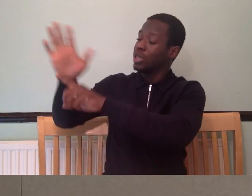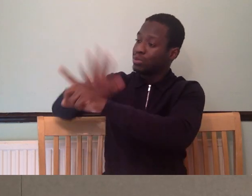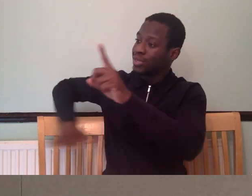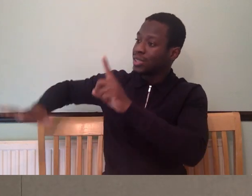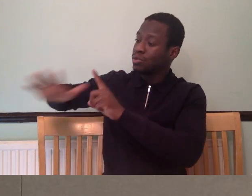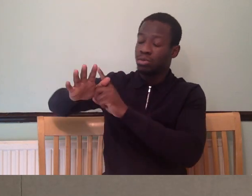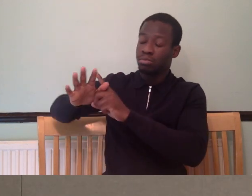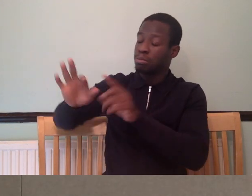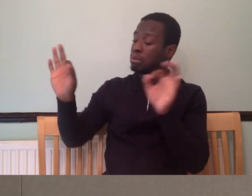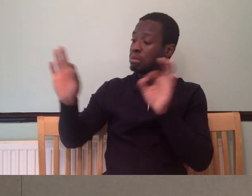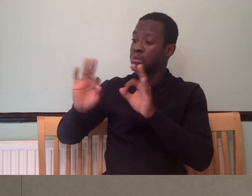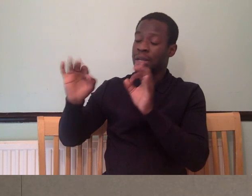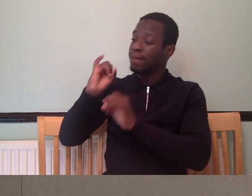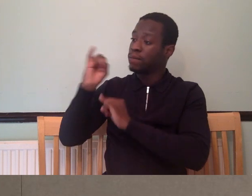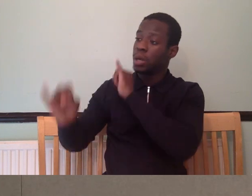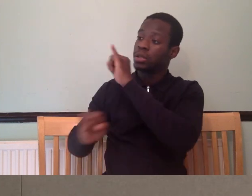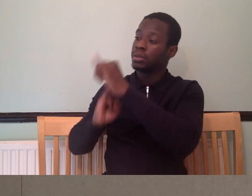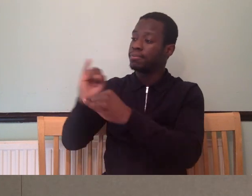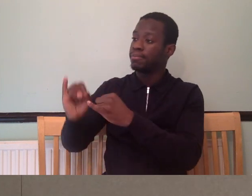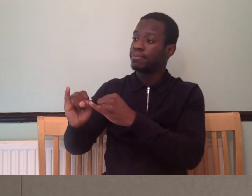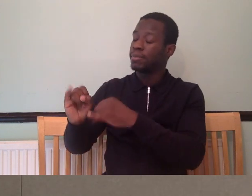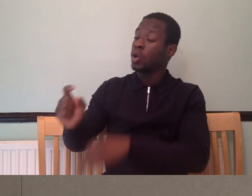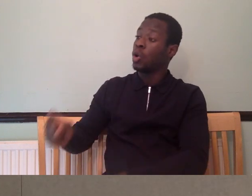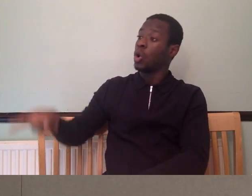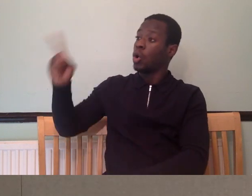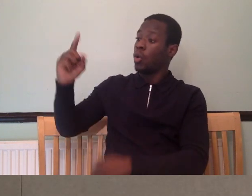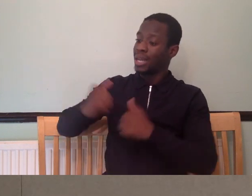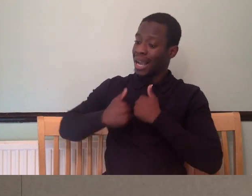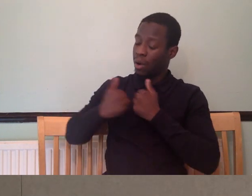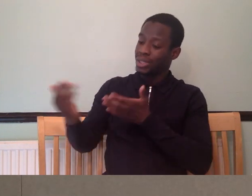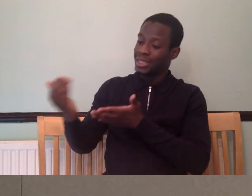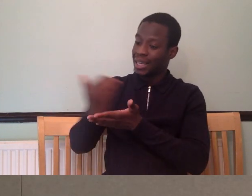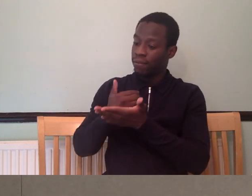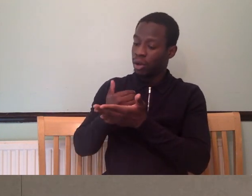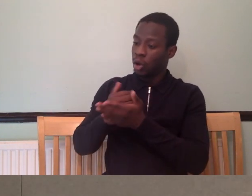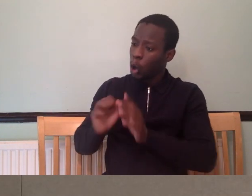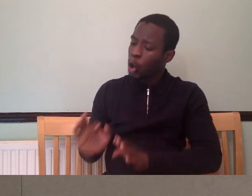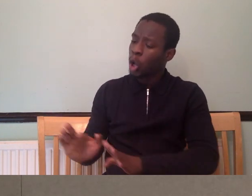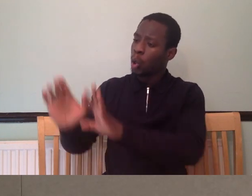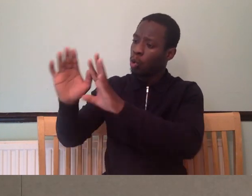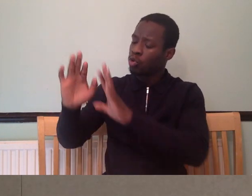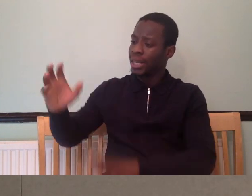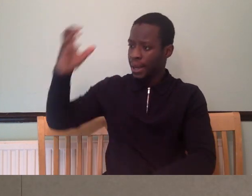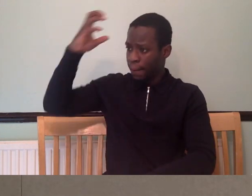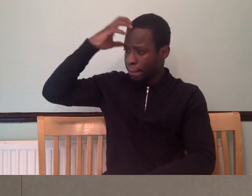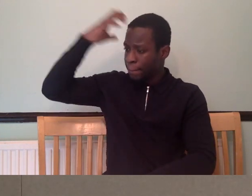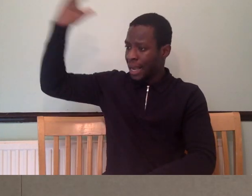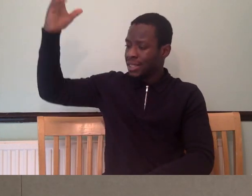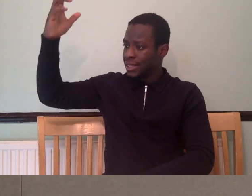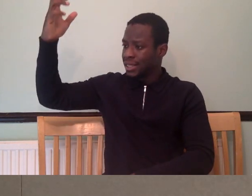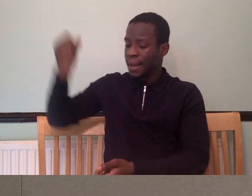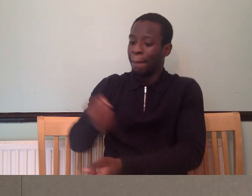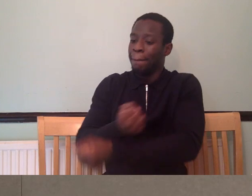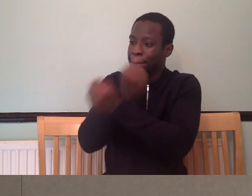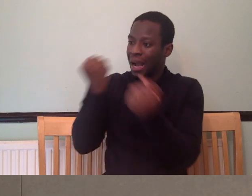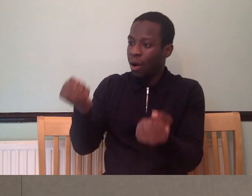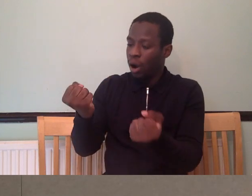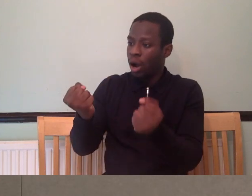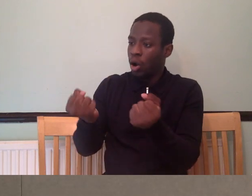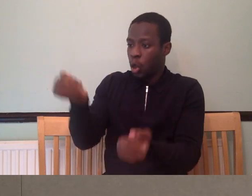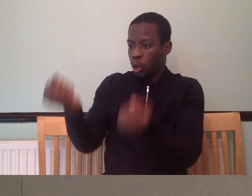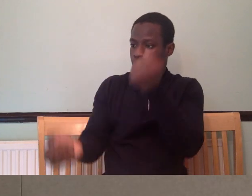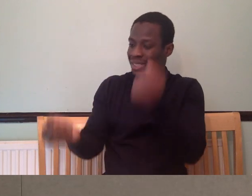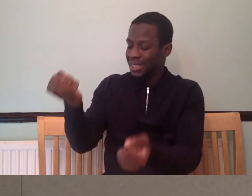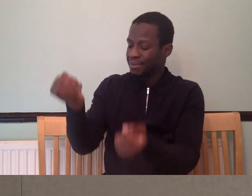joy, to the only God our Saviour, be glory, majesty, power and authority through Jesus Christ our